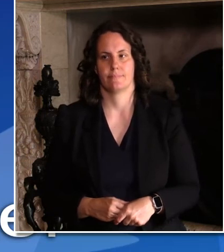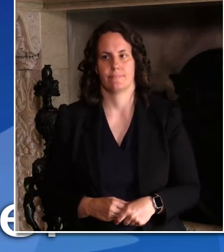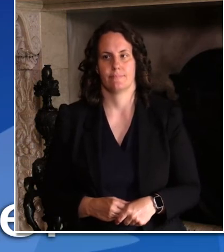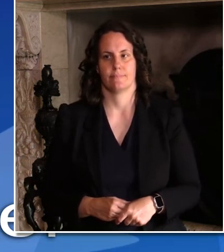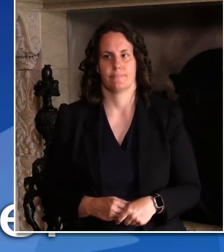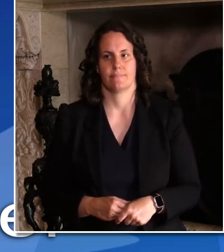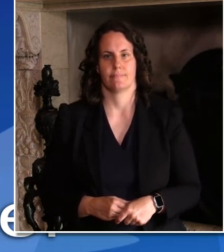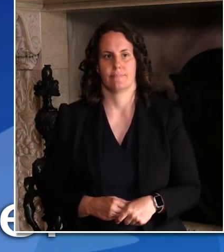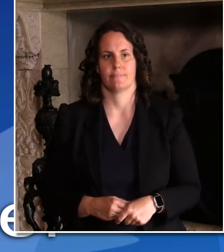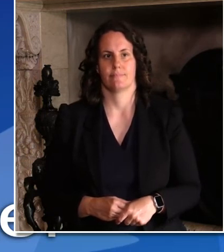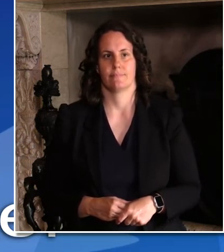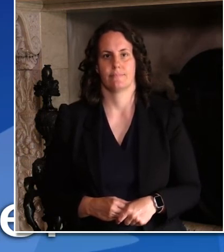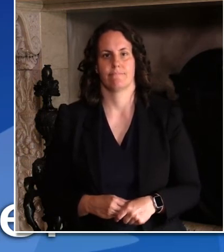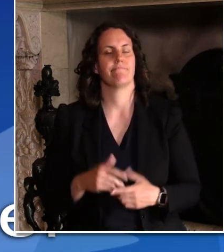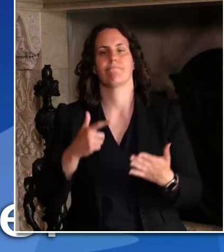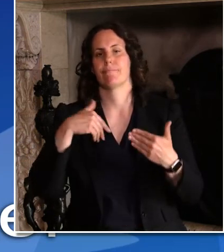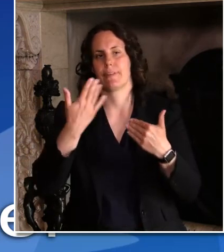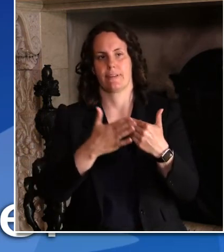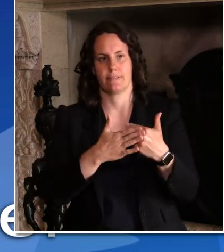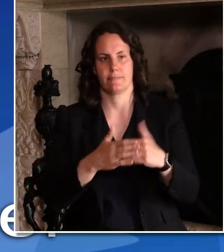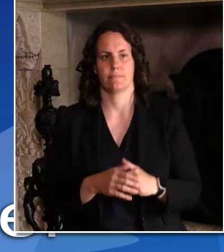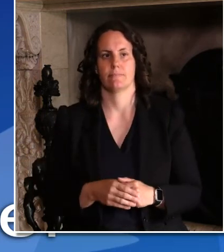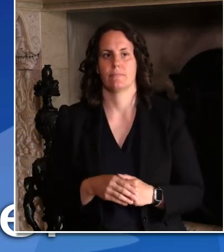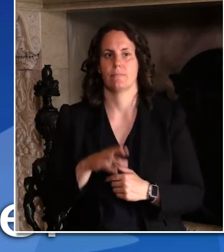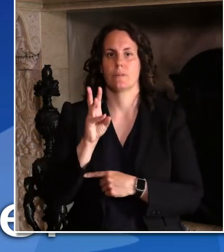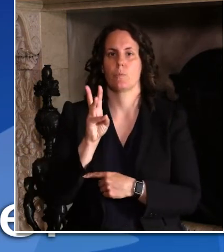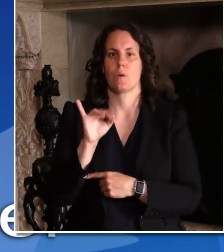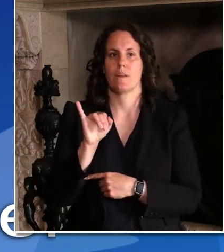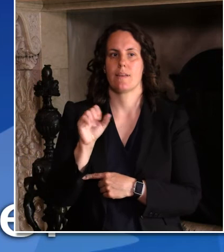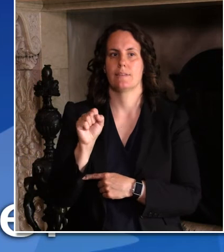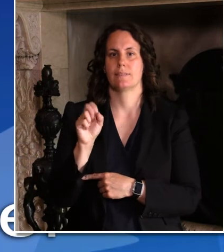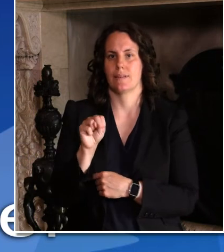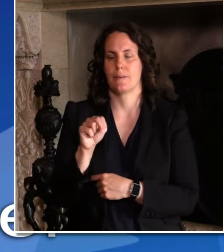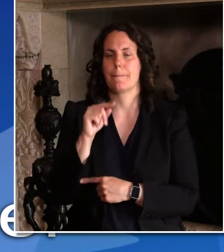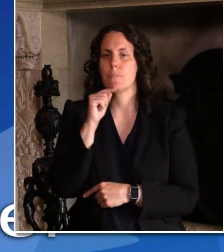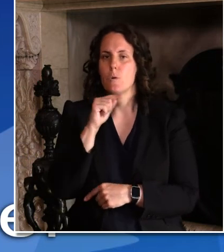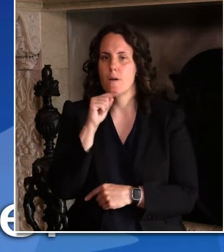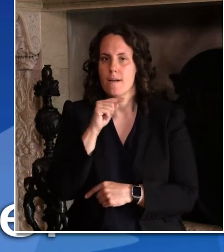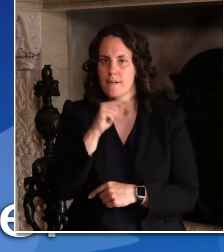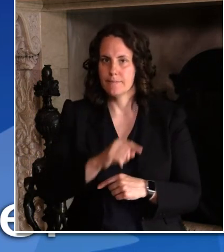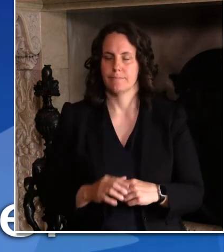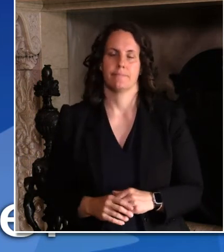Okay, we'll move on then to WISN in Milwaukee. WISN.